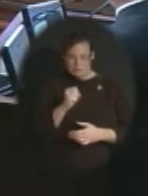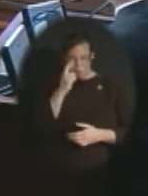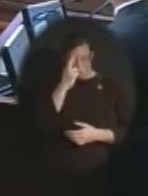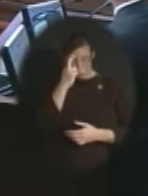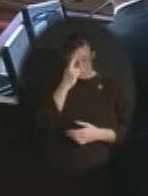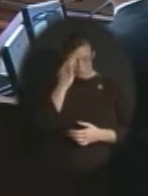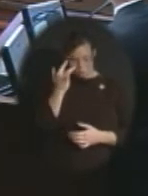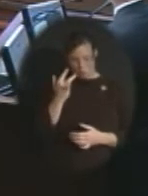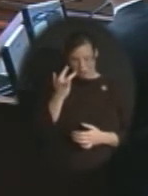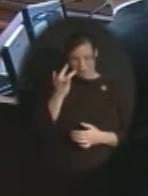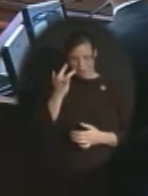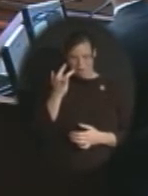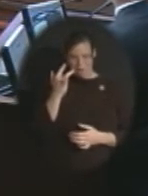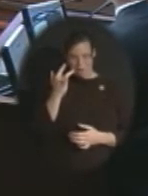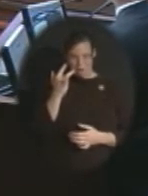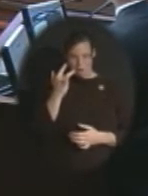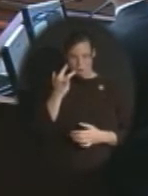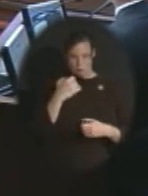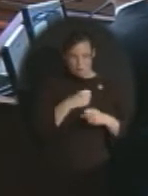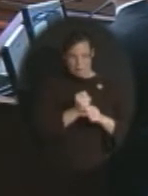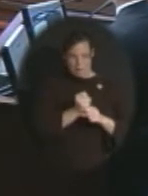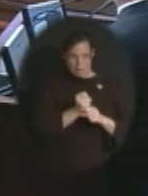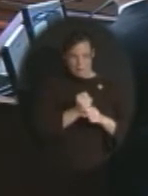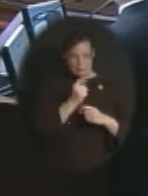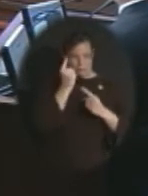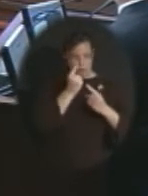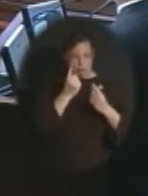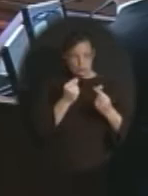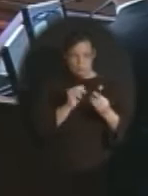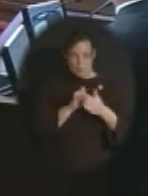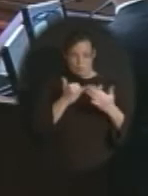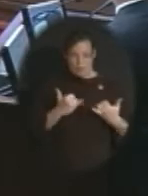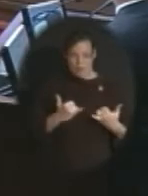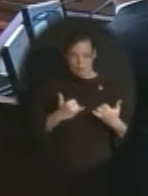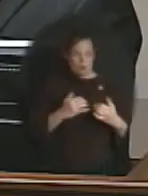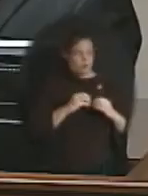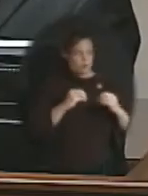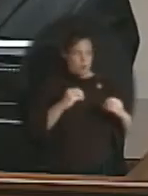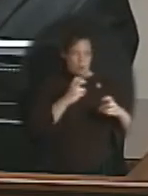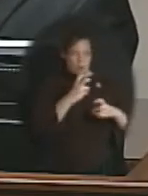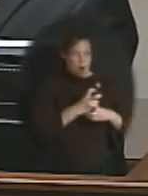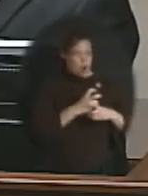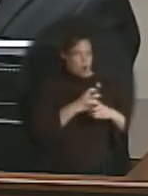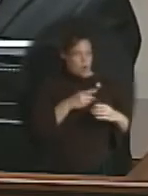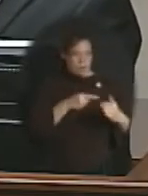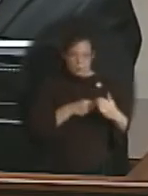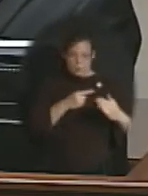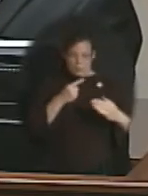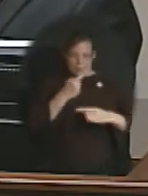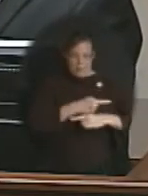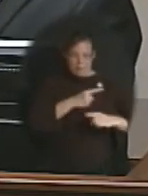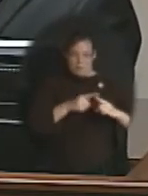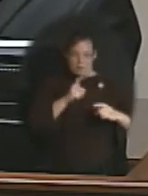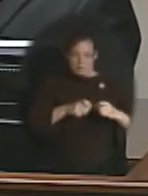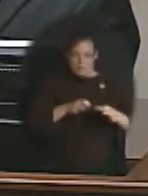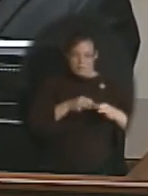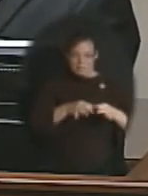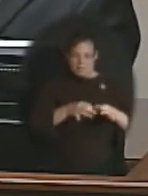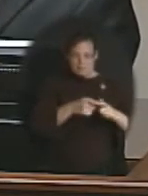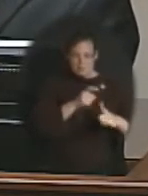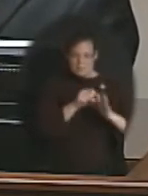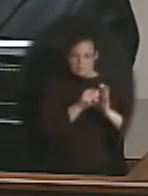we're making such a consideration to do this right now. There's no hard and fast deadline, but we would need an extension from the